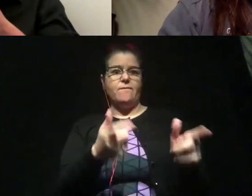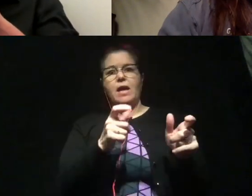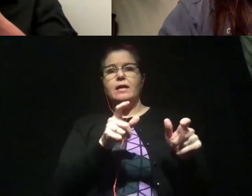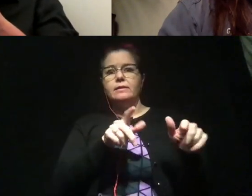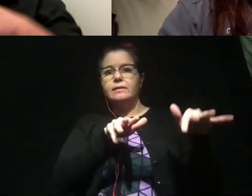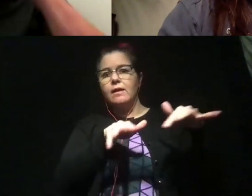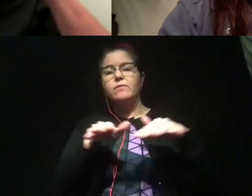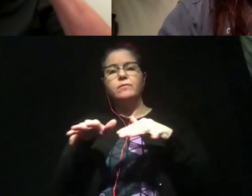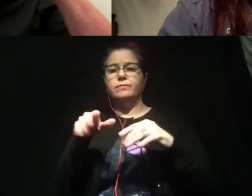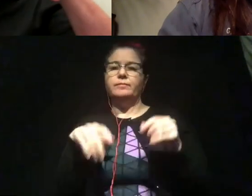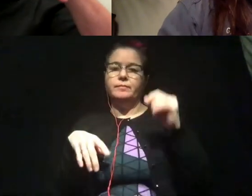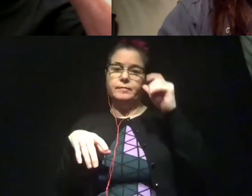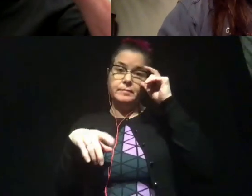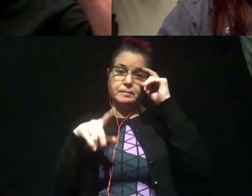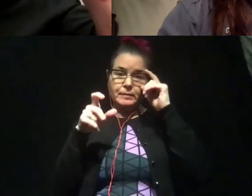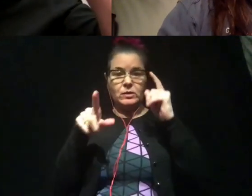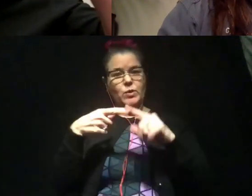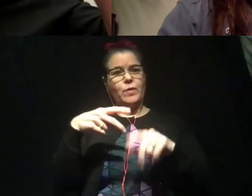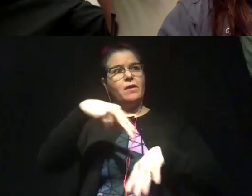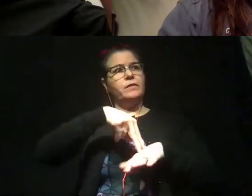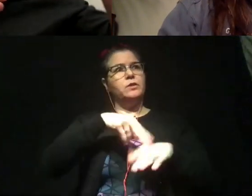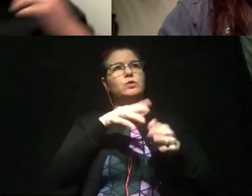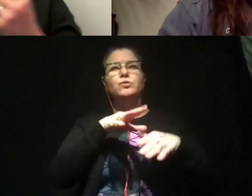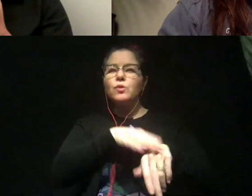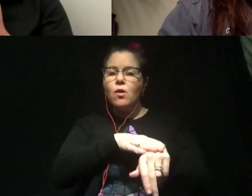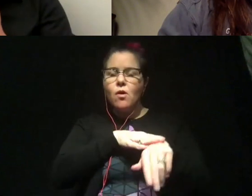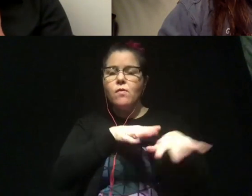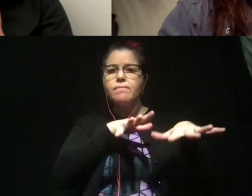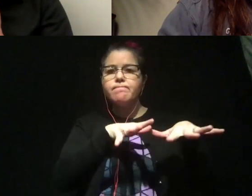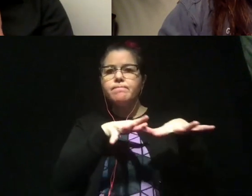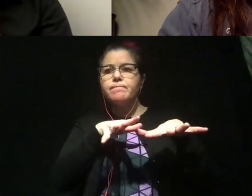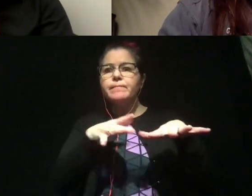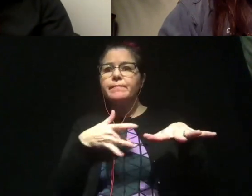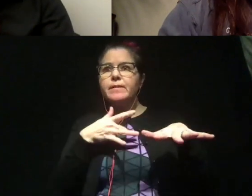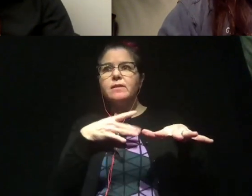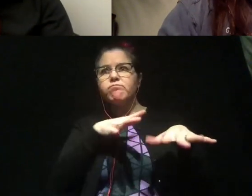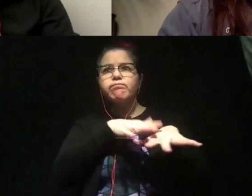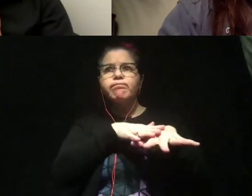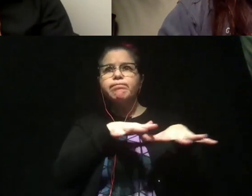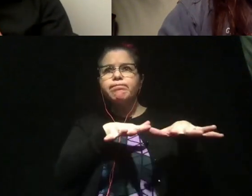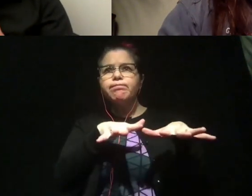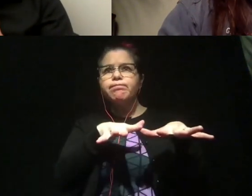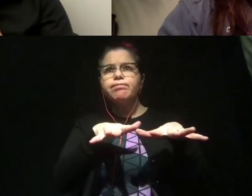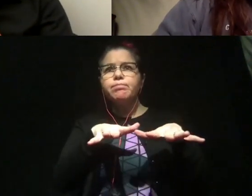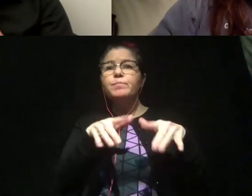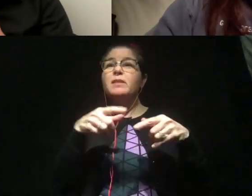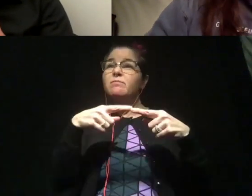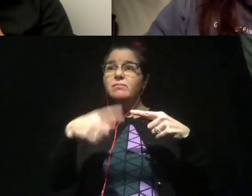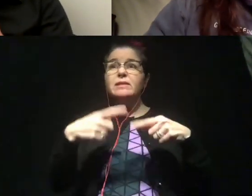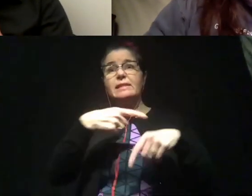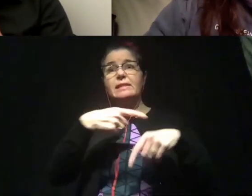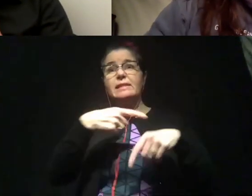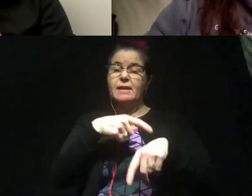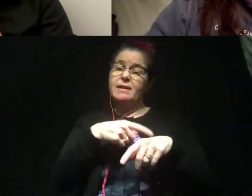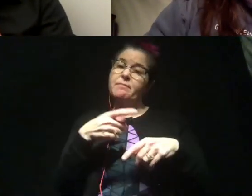flowing. Because when we're up there, the ice is slowly moving under our feet out towards the coast. And it moves a lot faster in some